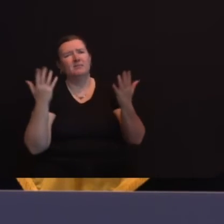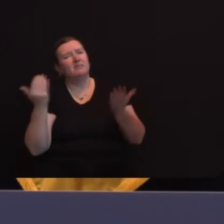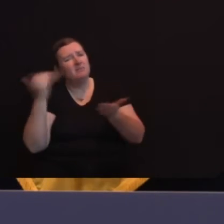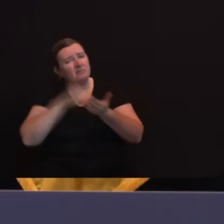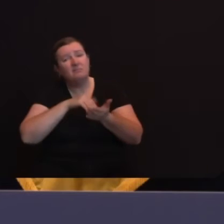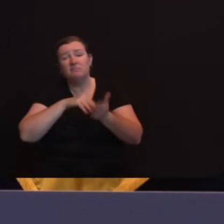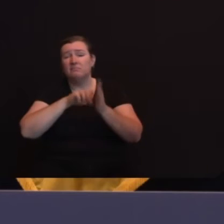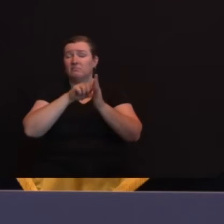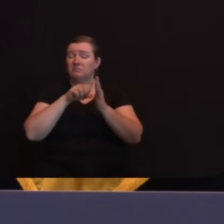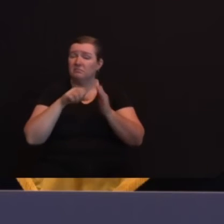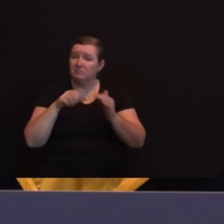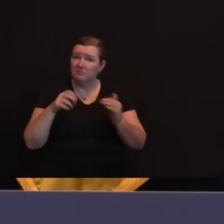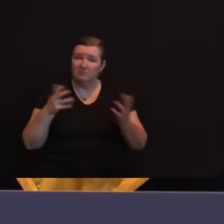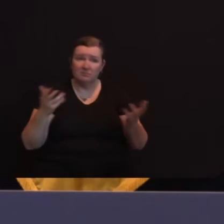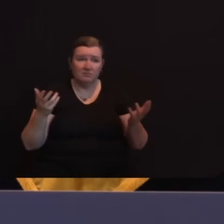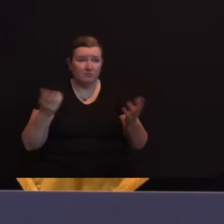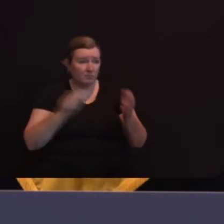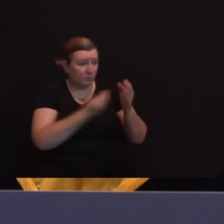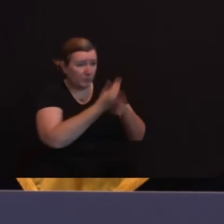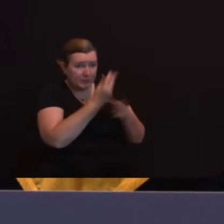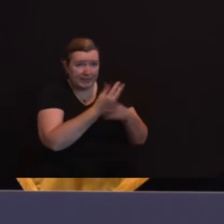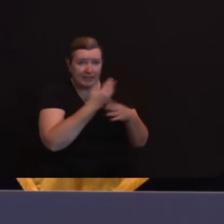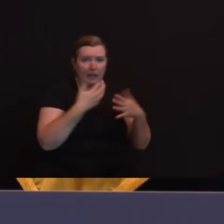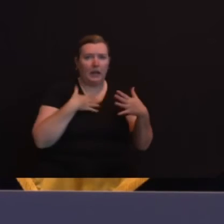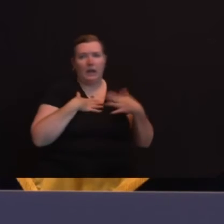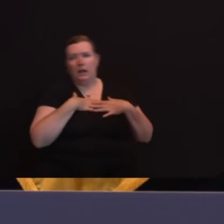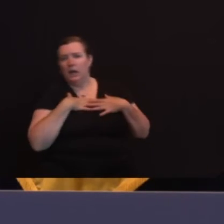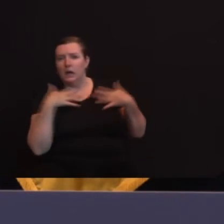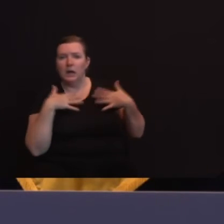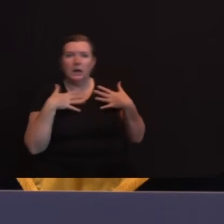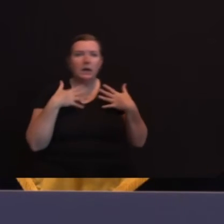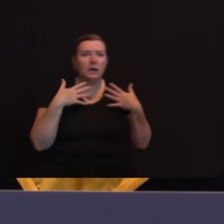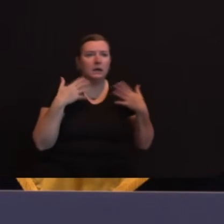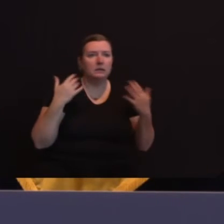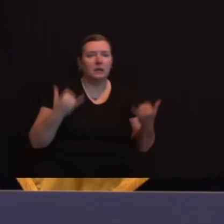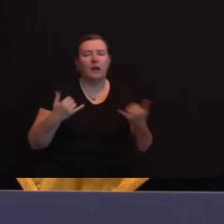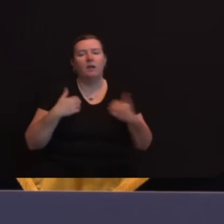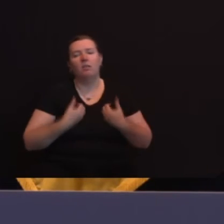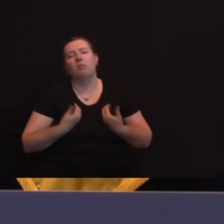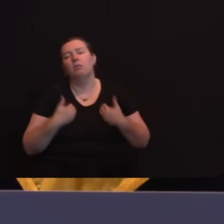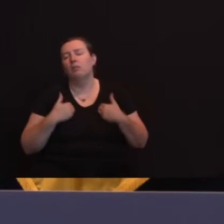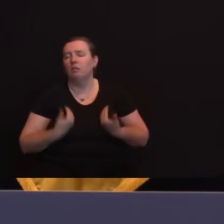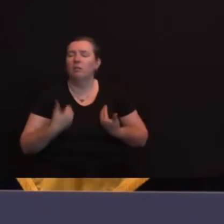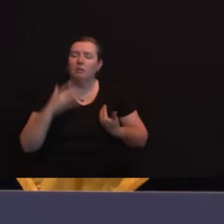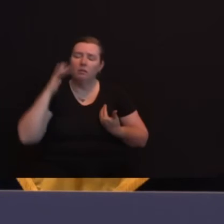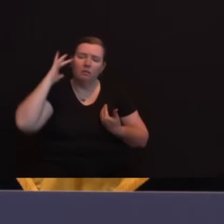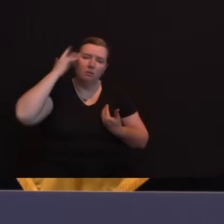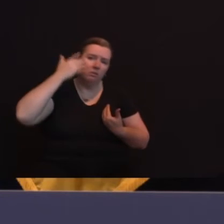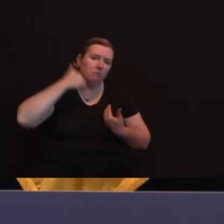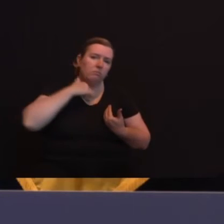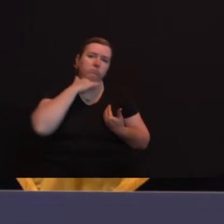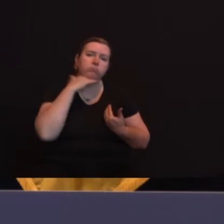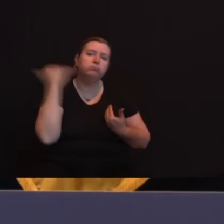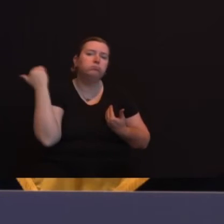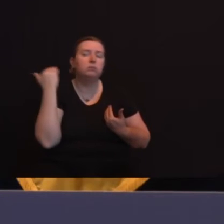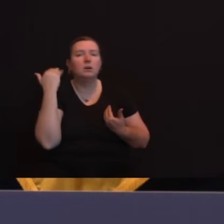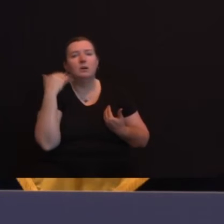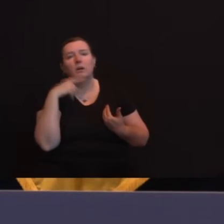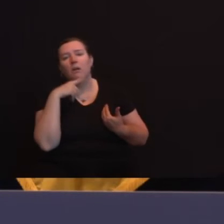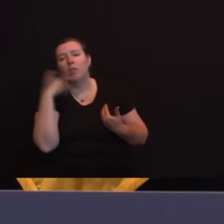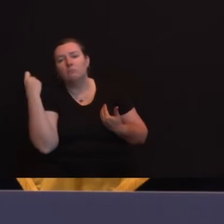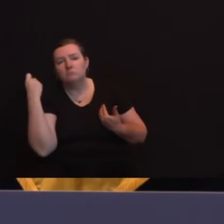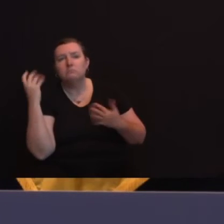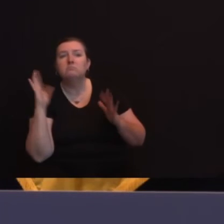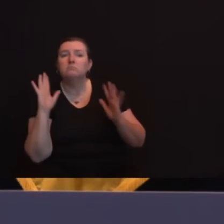the spring. And now we've got this fatigue that we've been around. Okay, here we go again. We've been around this thing. And